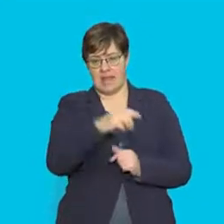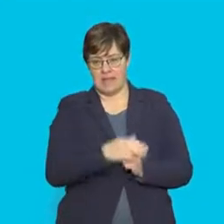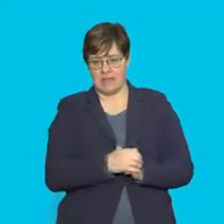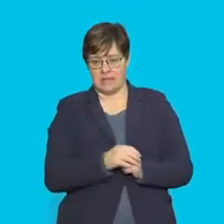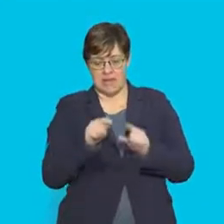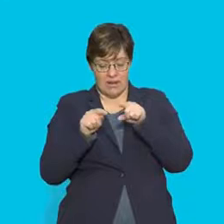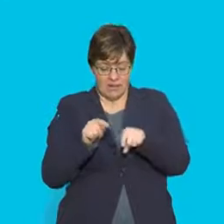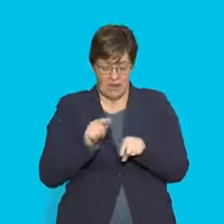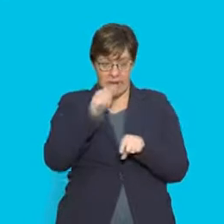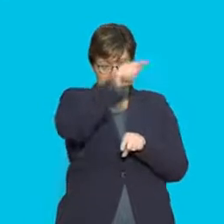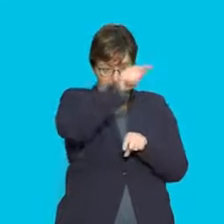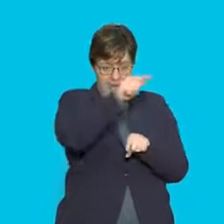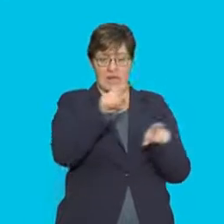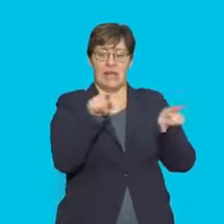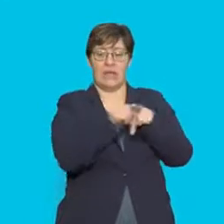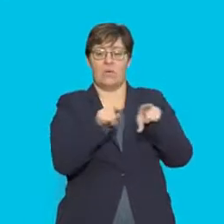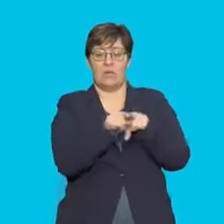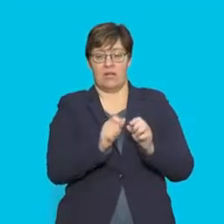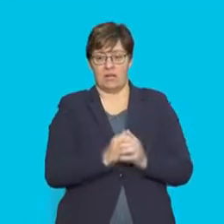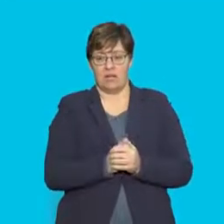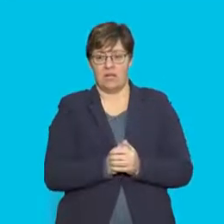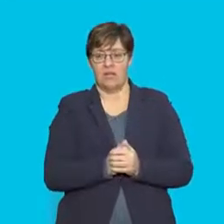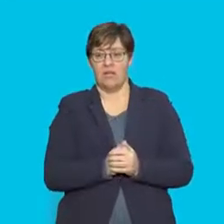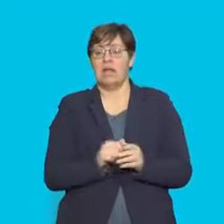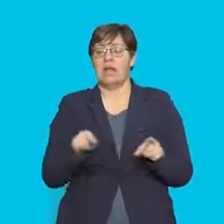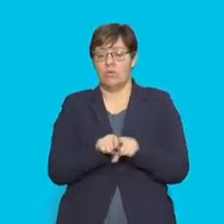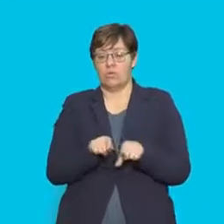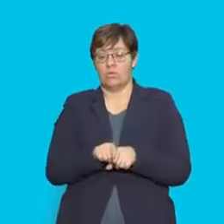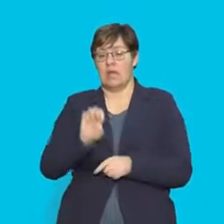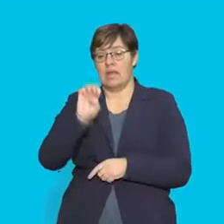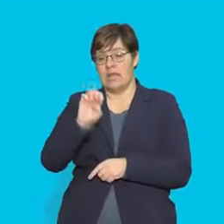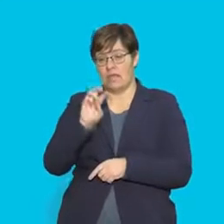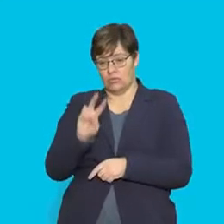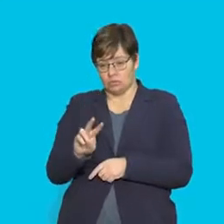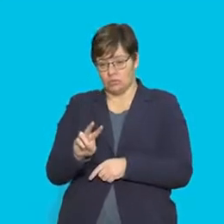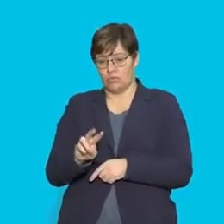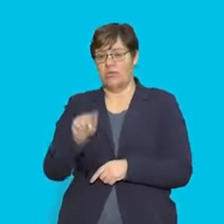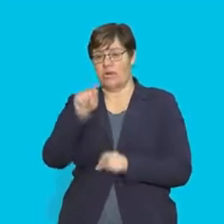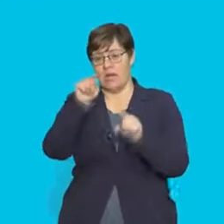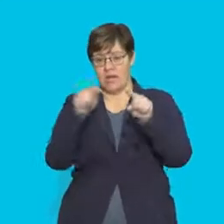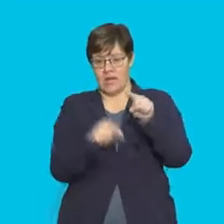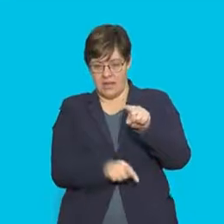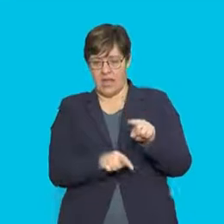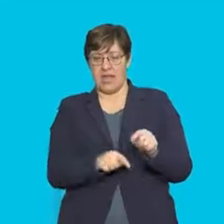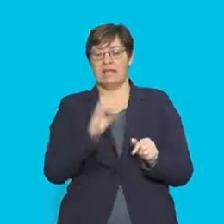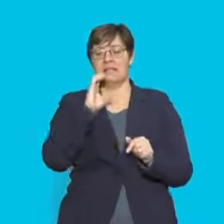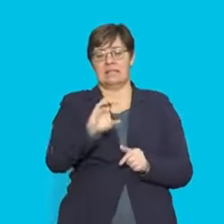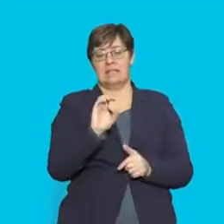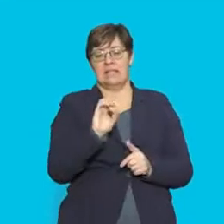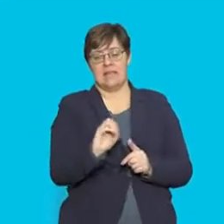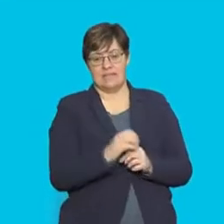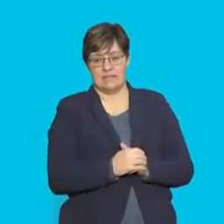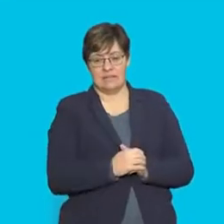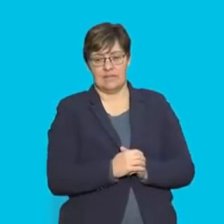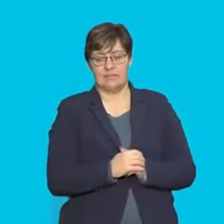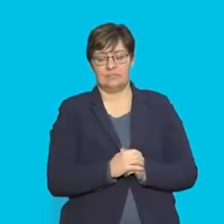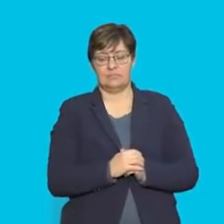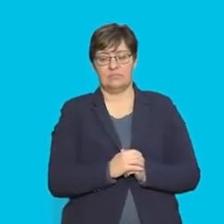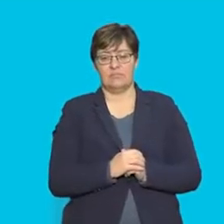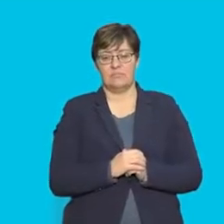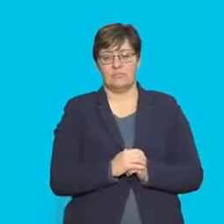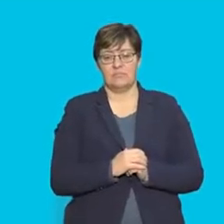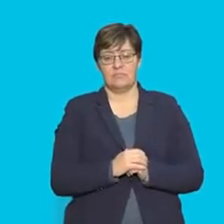is equals to that angle there. And then also E2 is equals to C. So this angle here will be